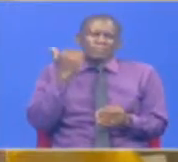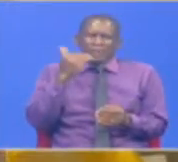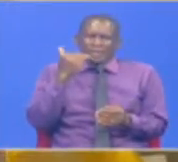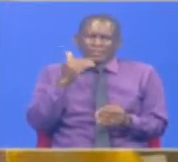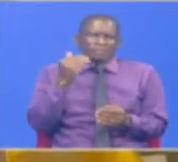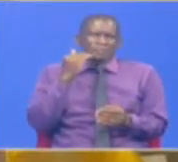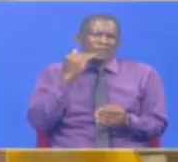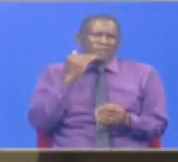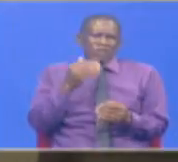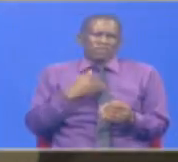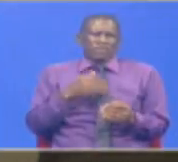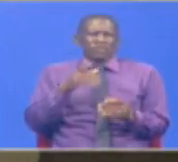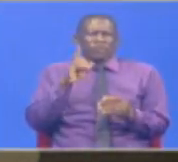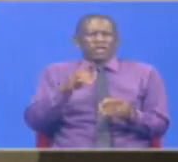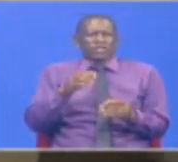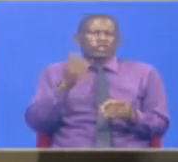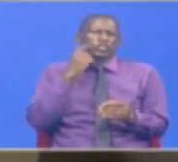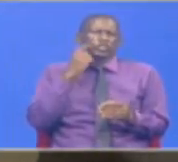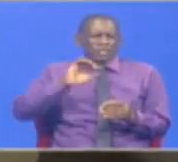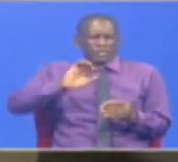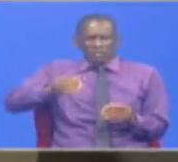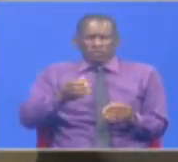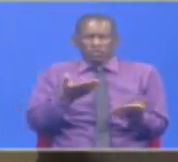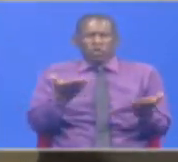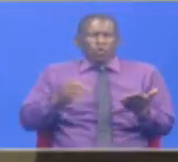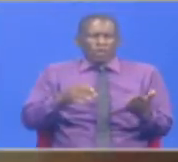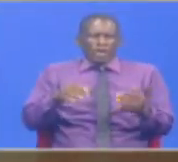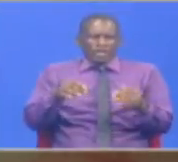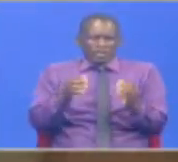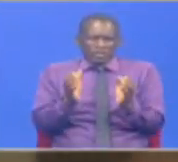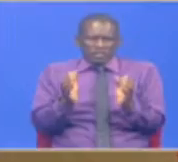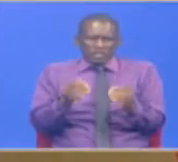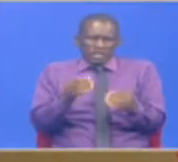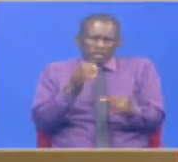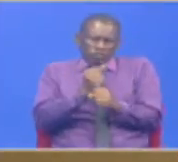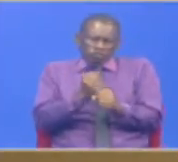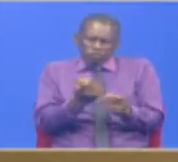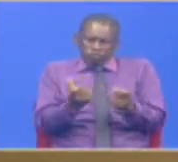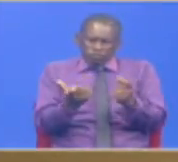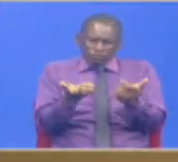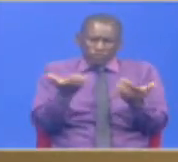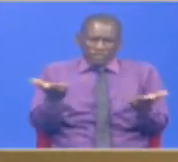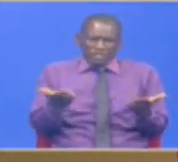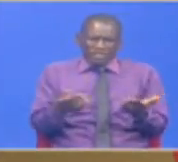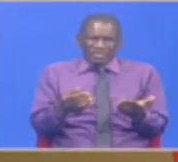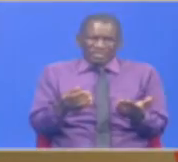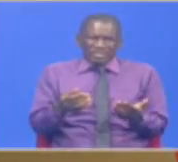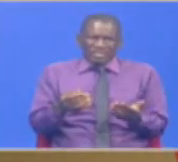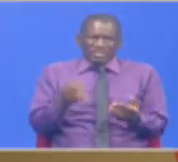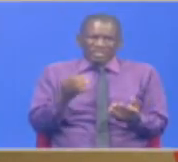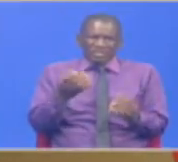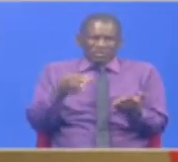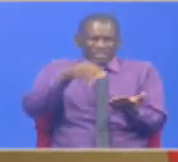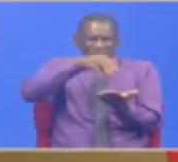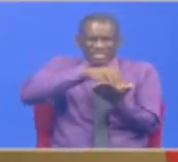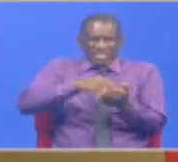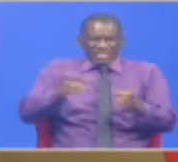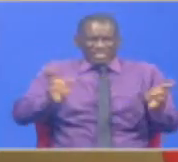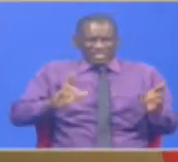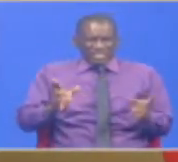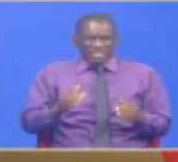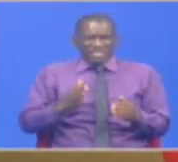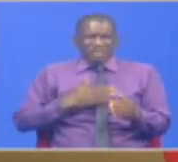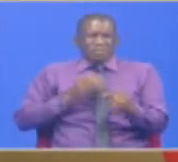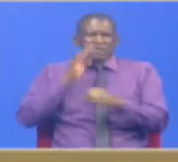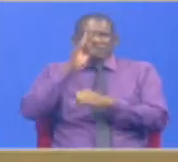There's a shop in town where I also do the small pastries. Now the cake is complete. My future